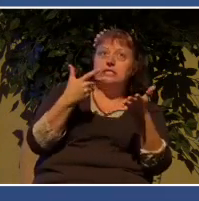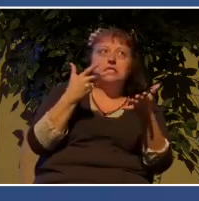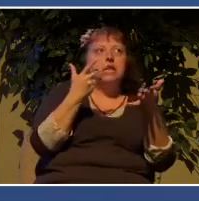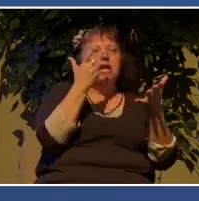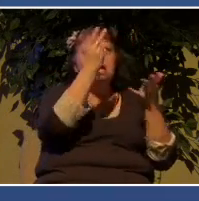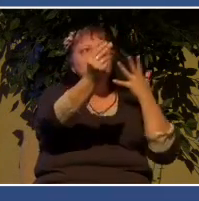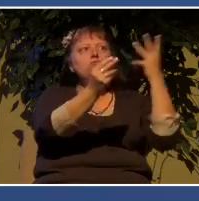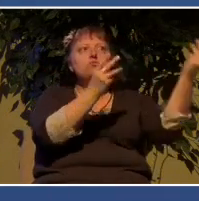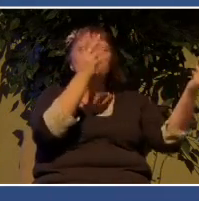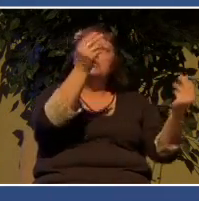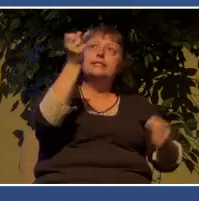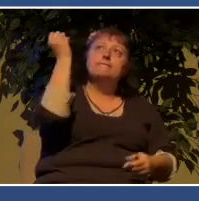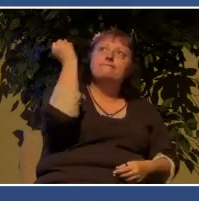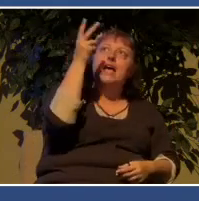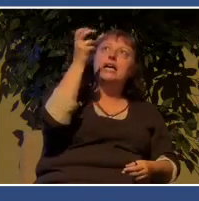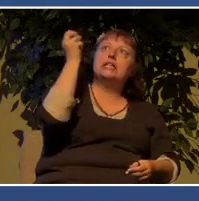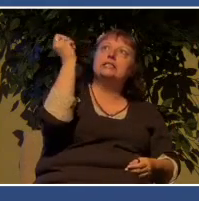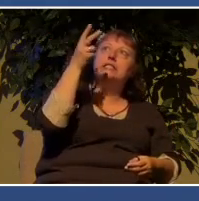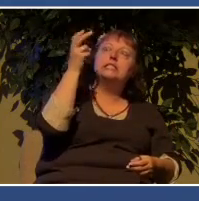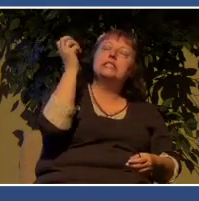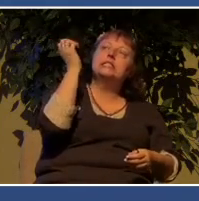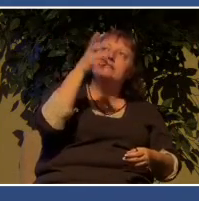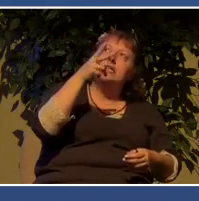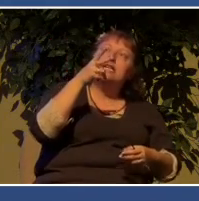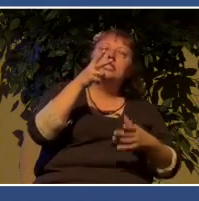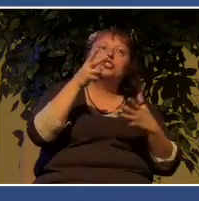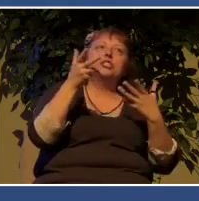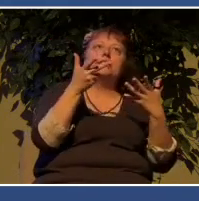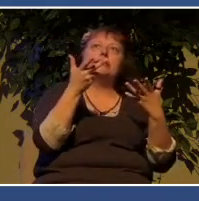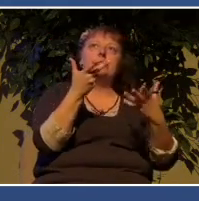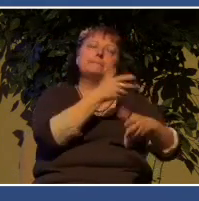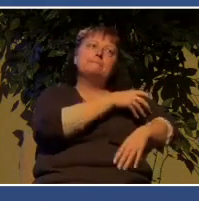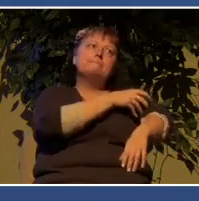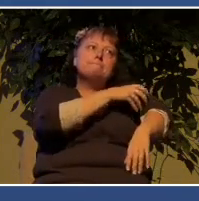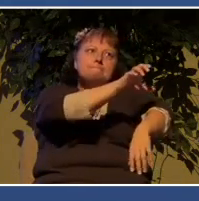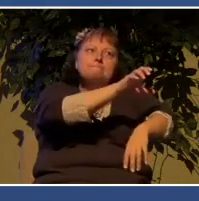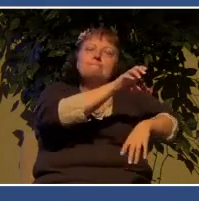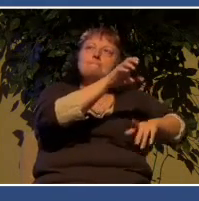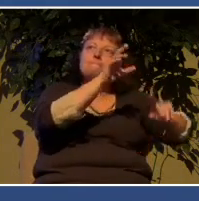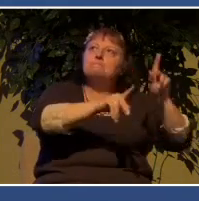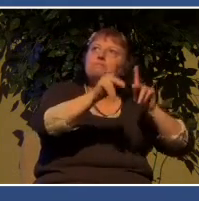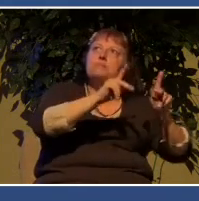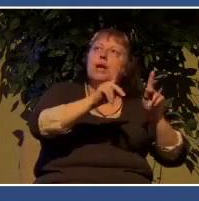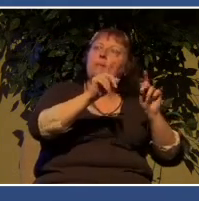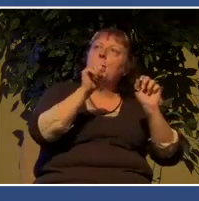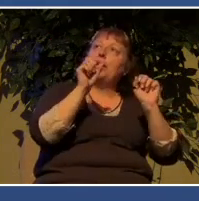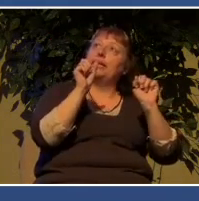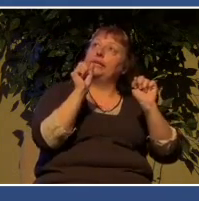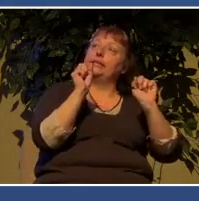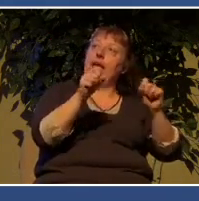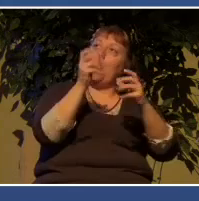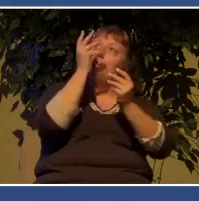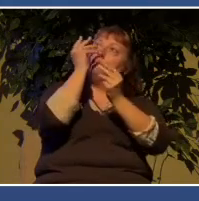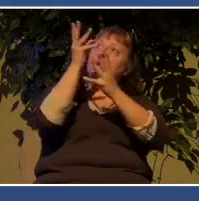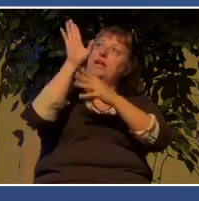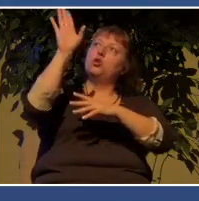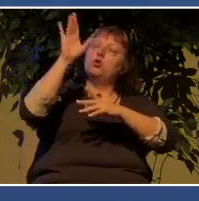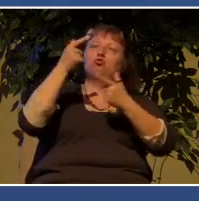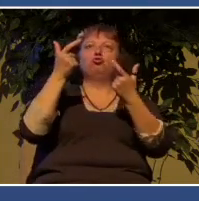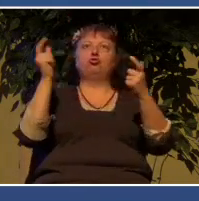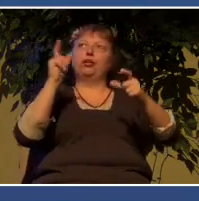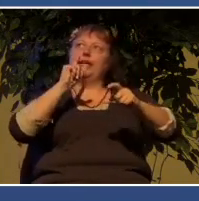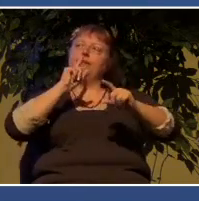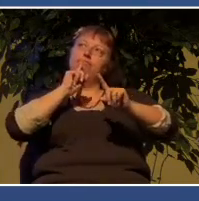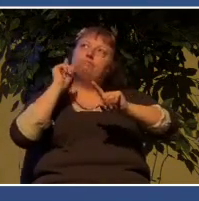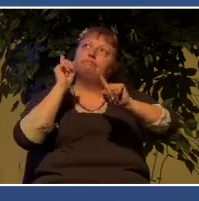evangelism, equipping God's people to obey the Great Commission to make disciples of all nations? I